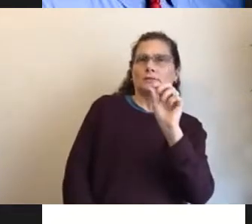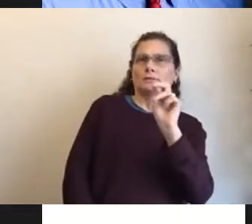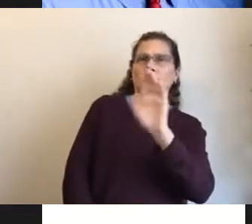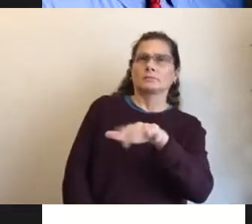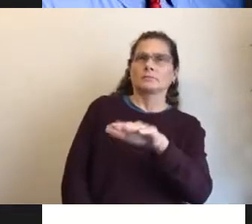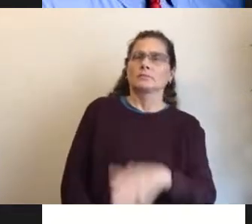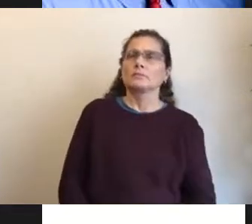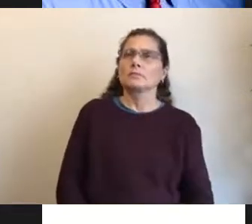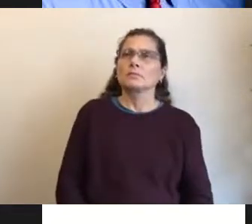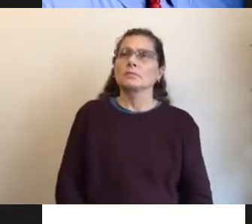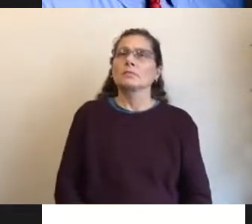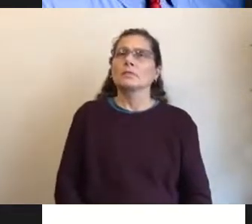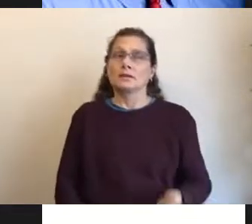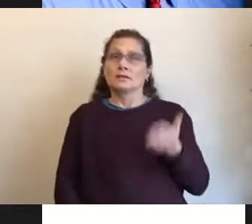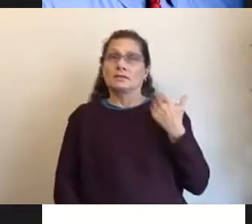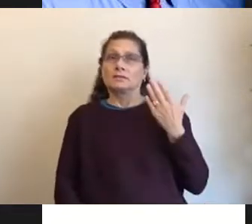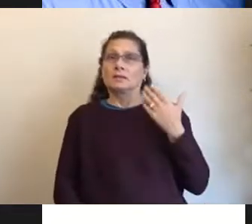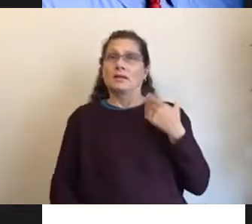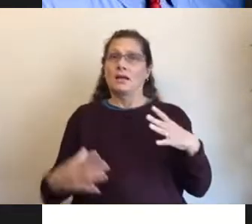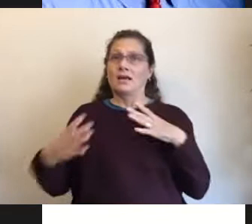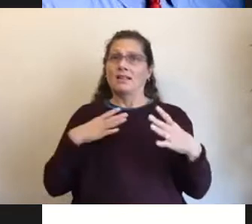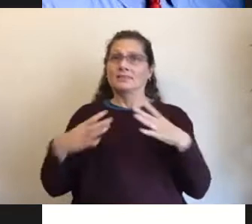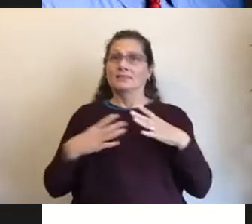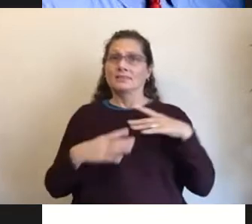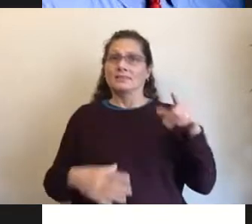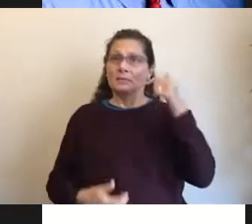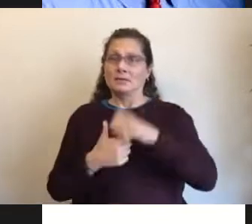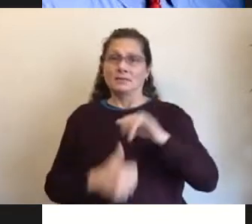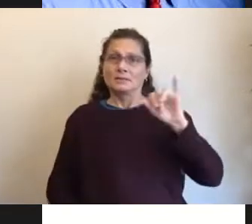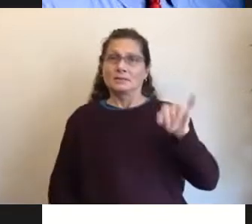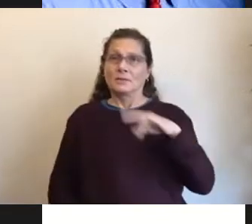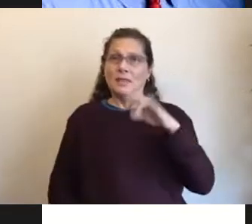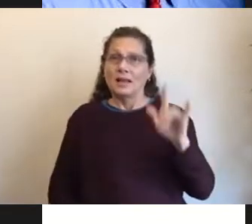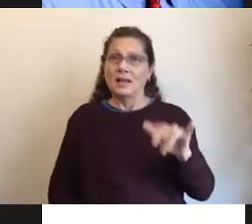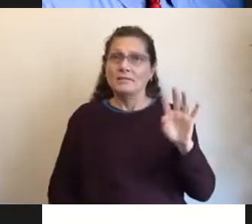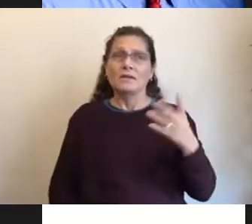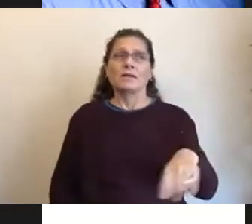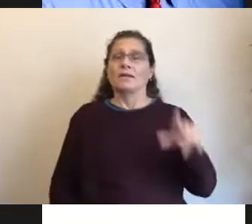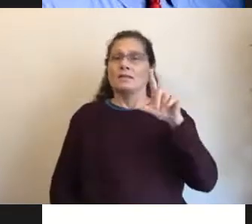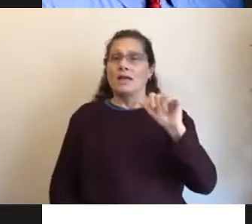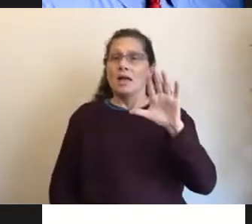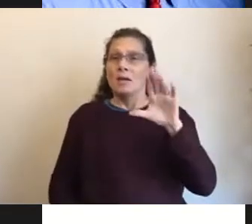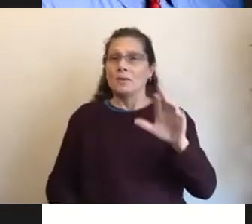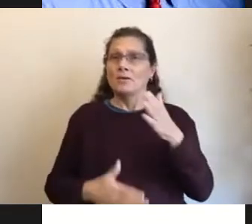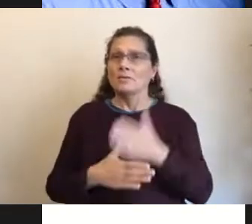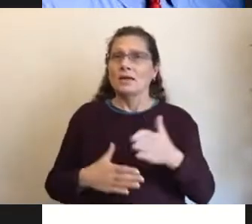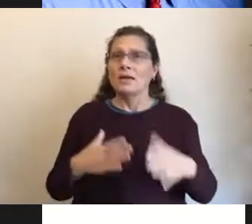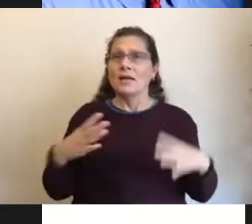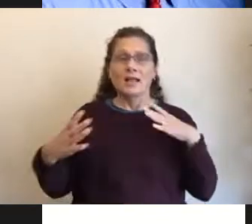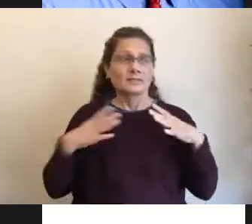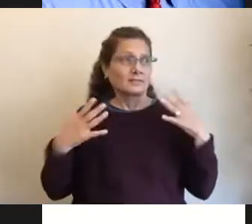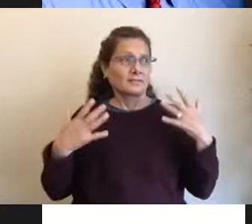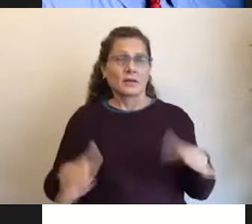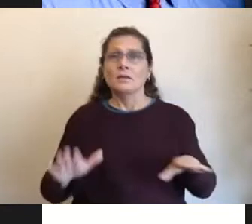cases from Halloween weekend? Also, are rapid tests becoming more popular? Will we see them more and more, and how accurate are